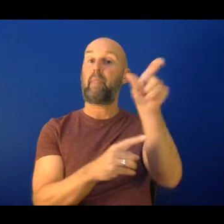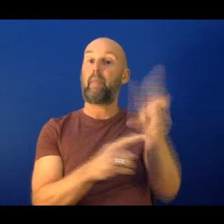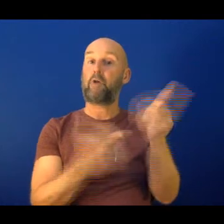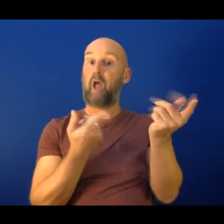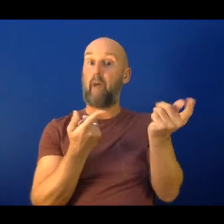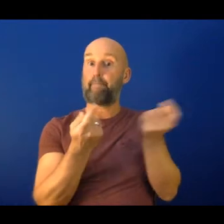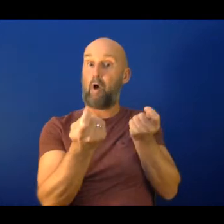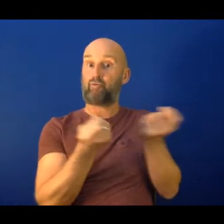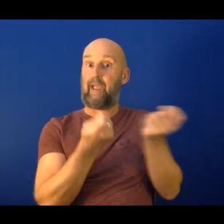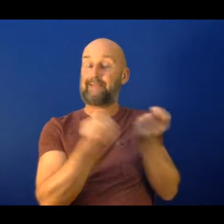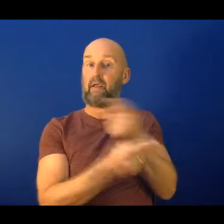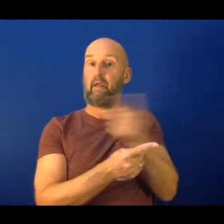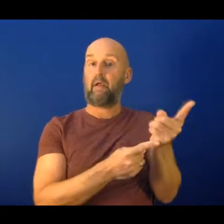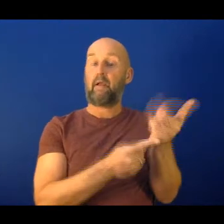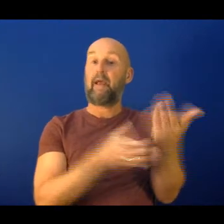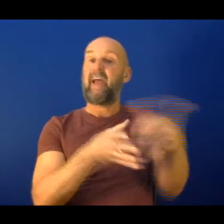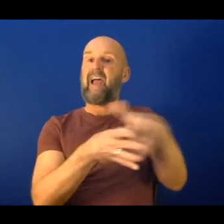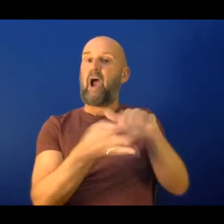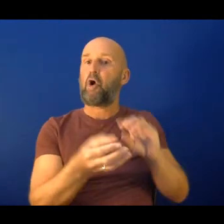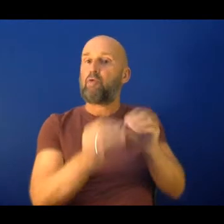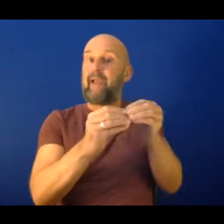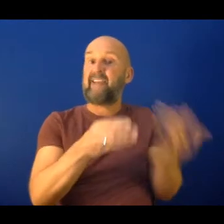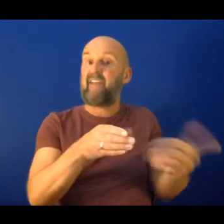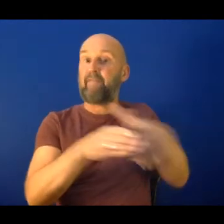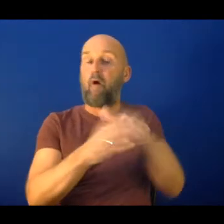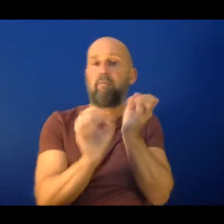moderating wasn't creatively involved.